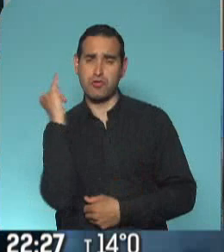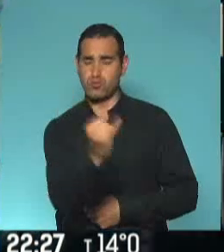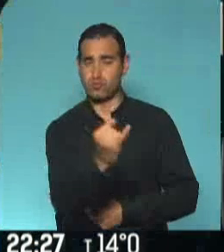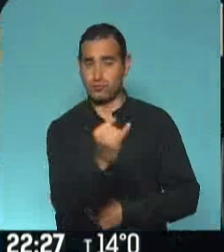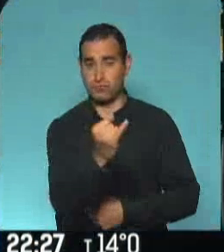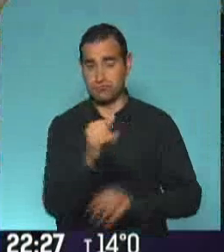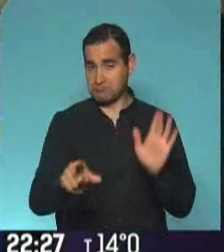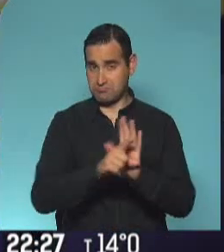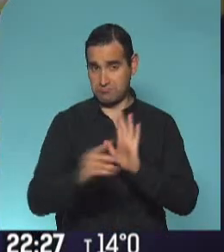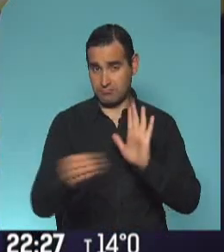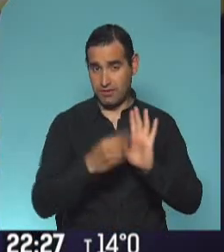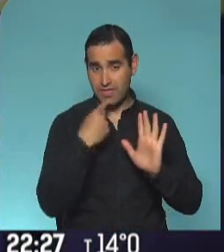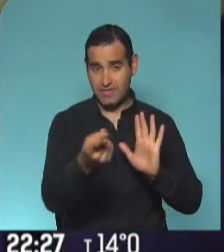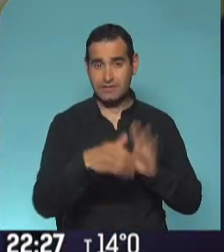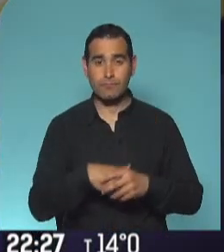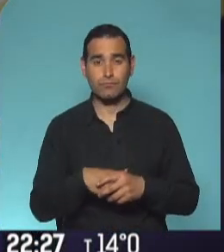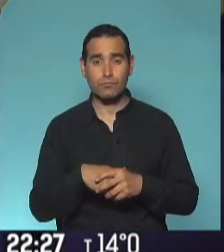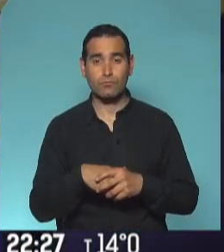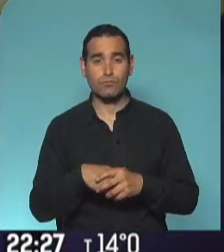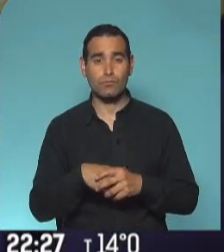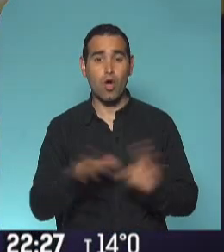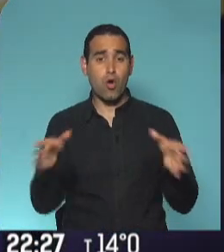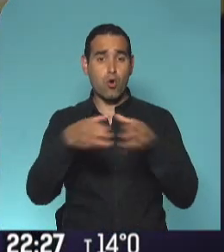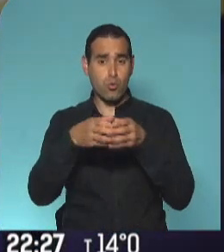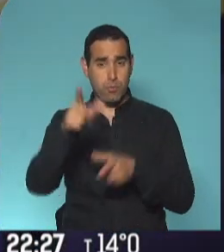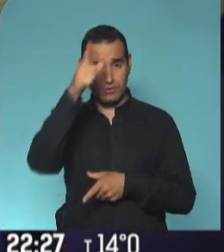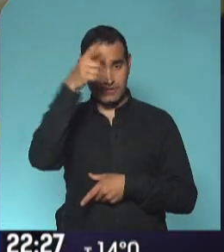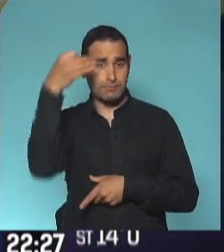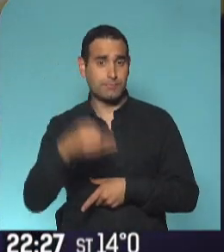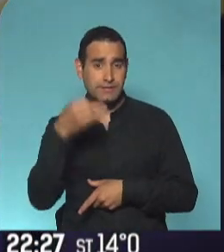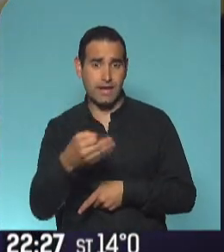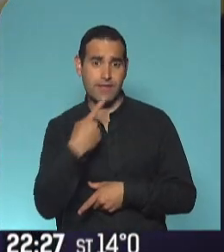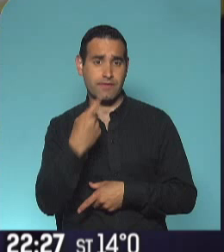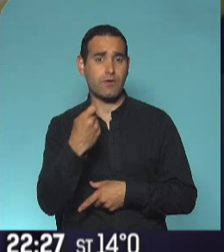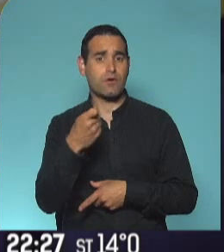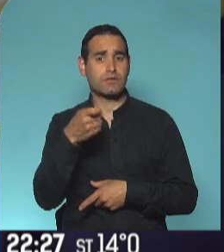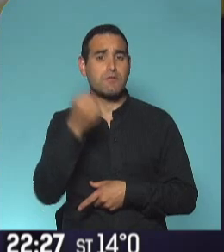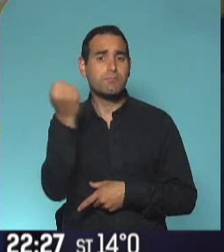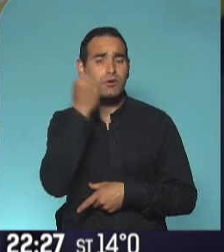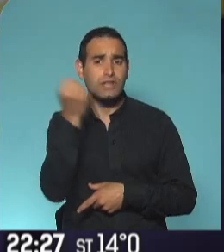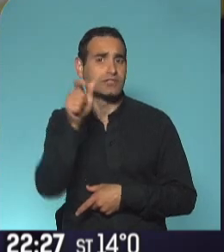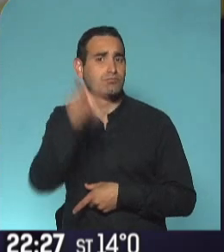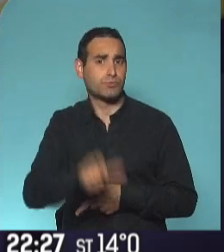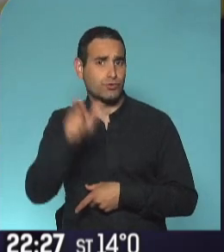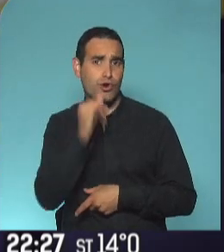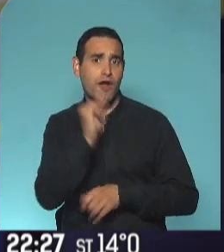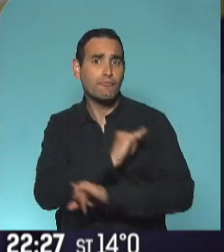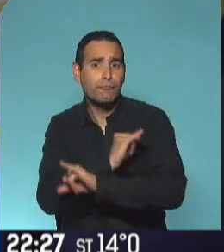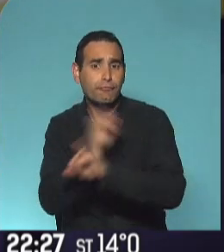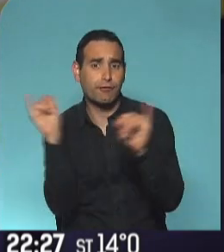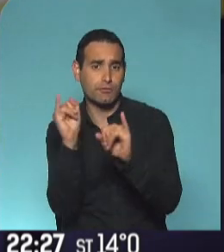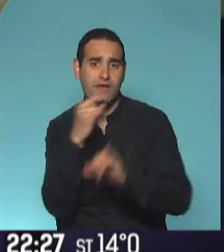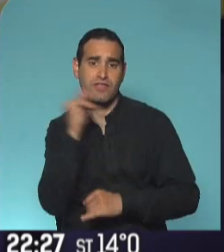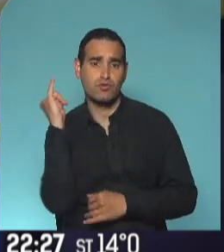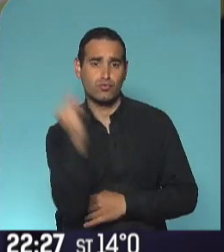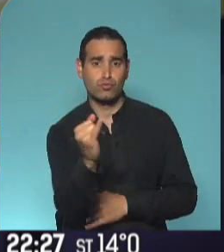denunciarlo. The intelligence community recognizes the importance of whistleblowers. Protecting